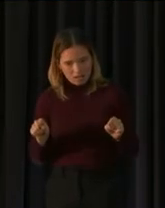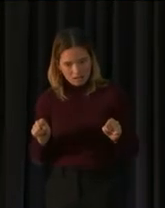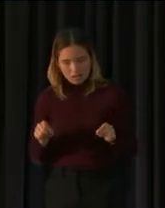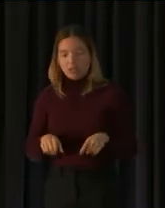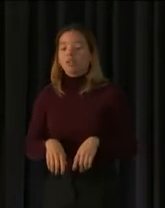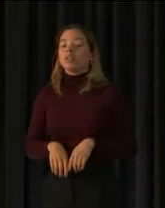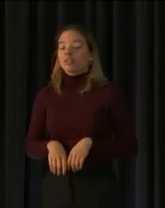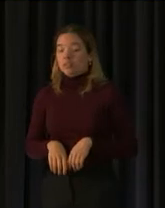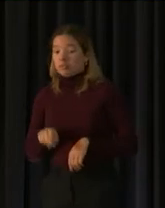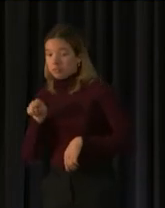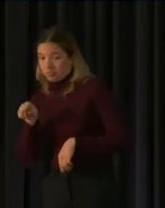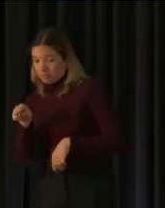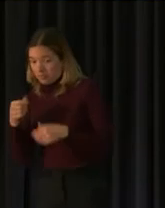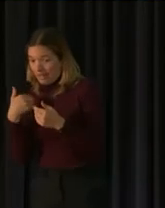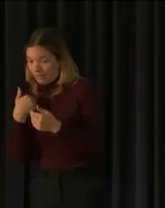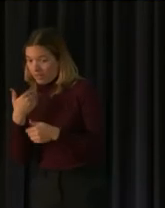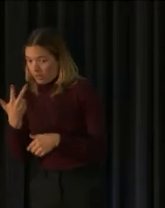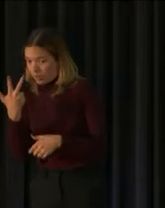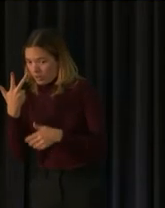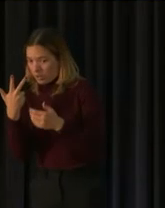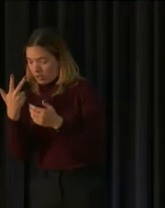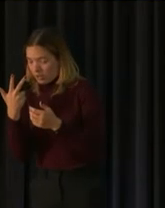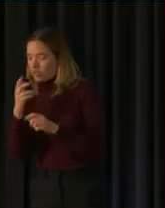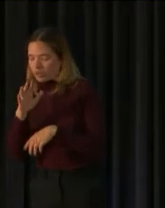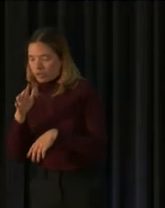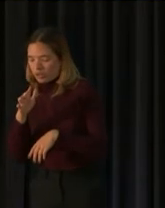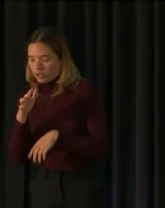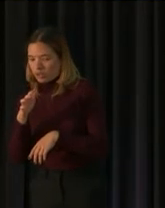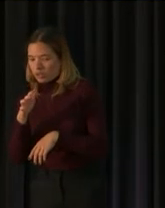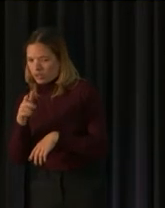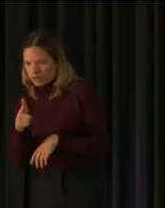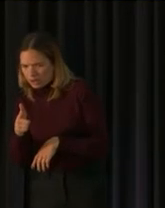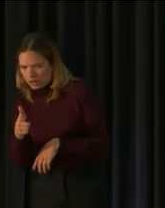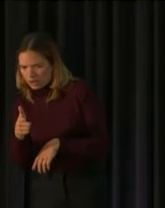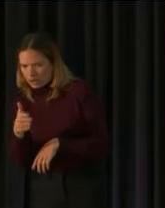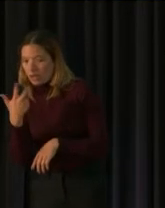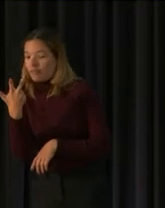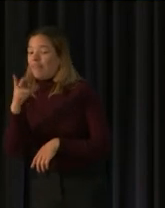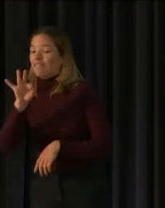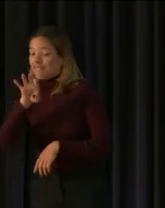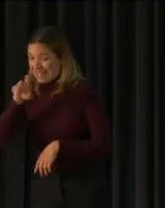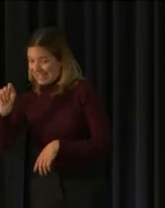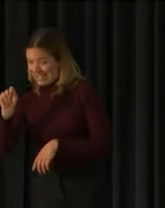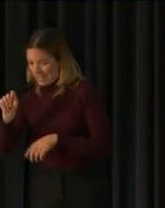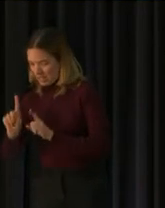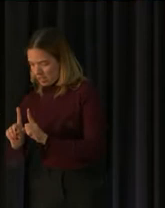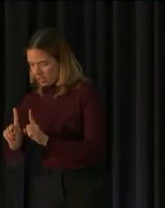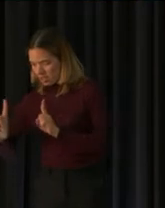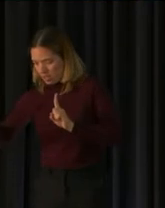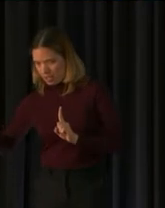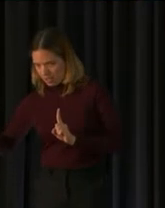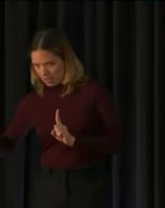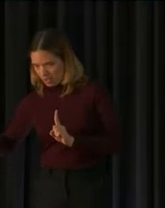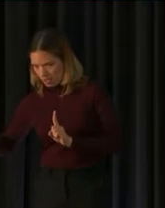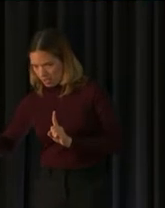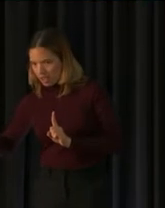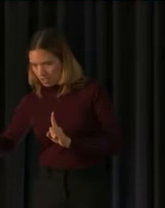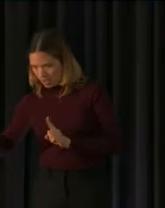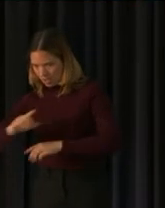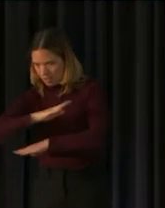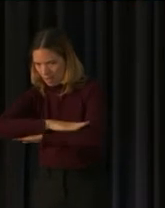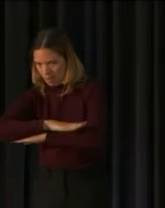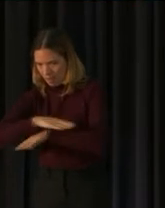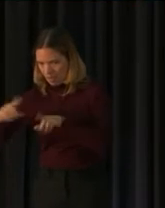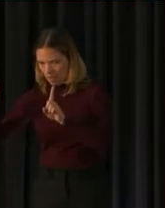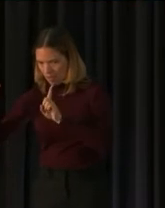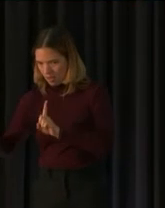students and between students, and then that 6 feet between students and staff. Option B is a little different. The room doesn't